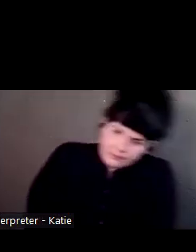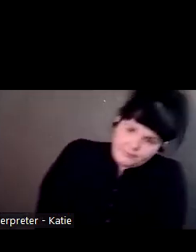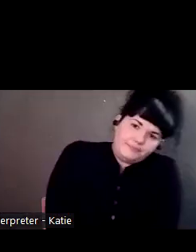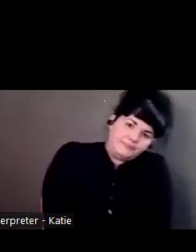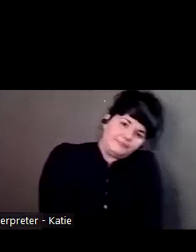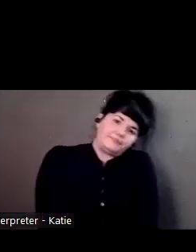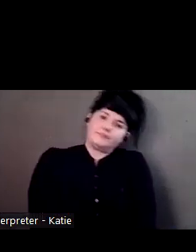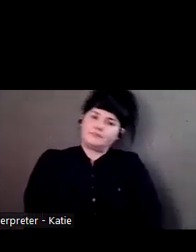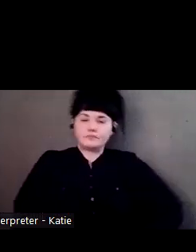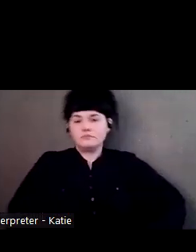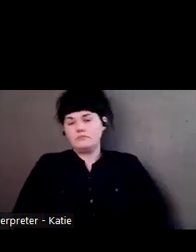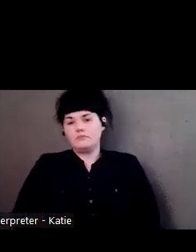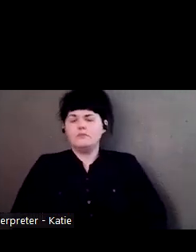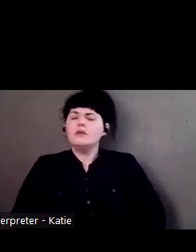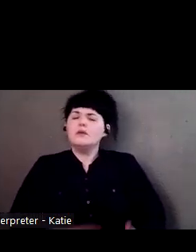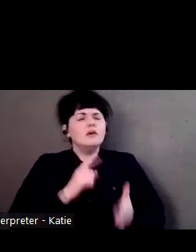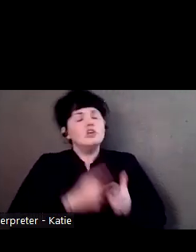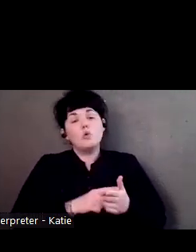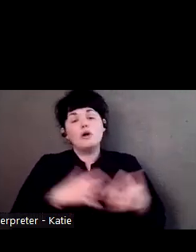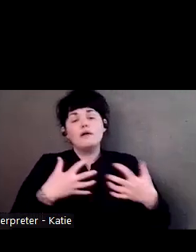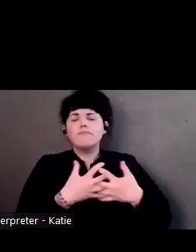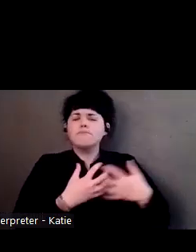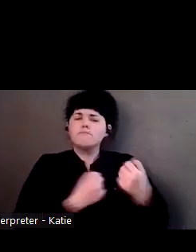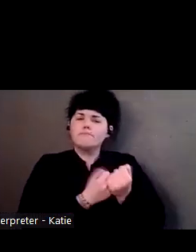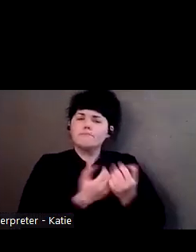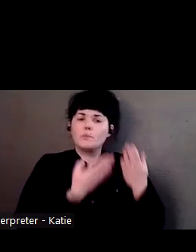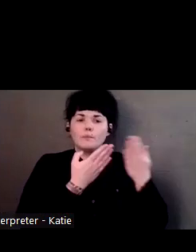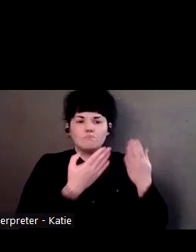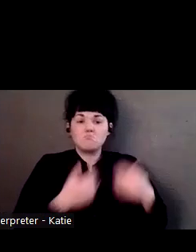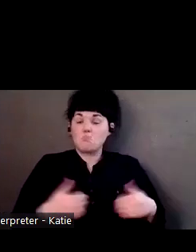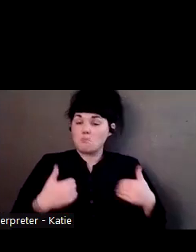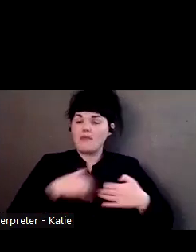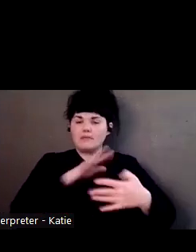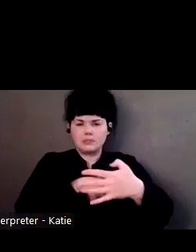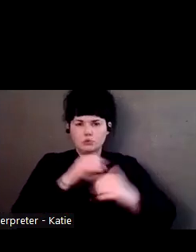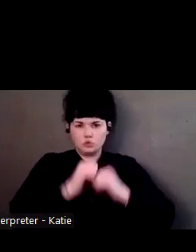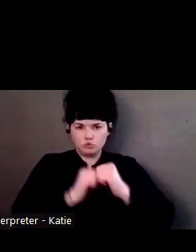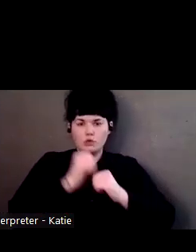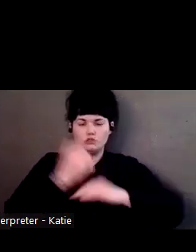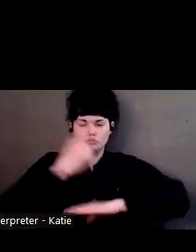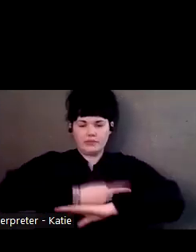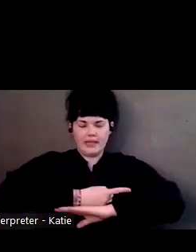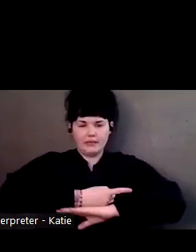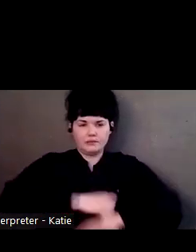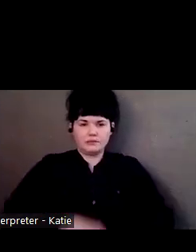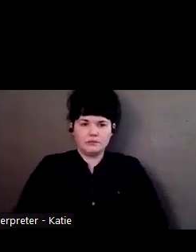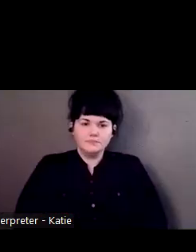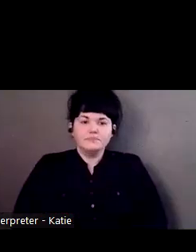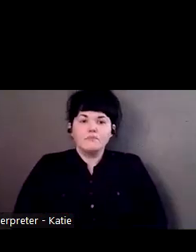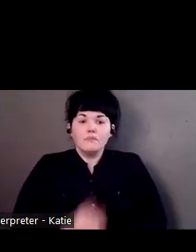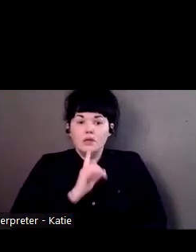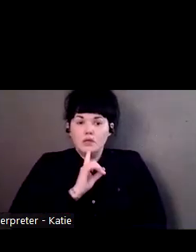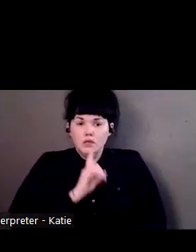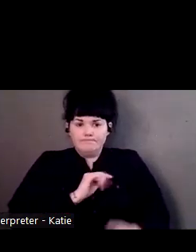So accommodations that were recommended include scheduling structured days, being proactive and schedule those rest breaks, use